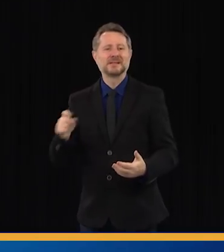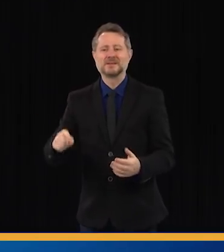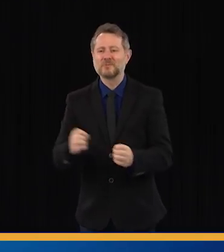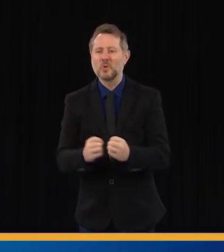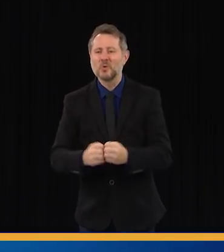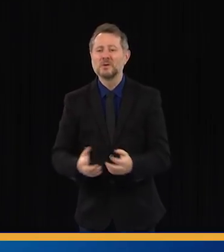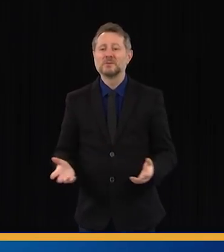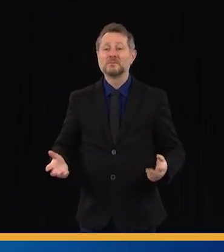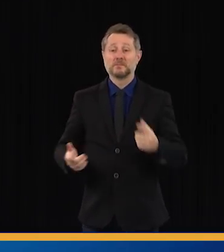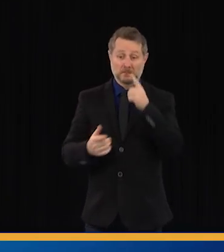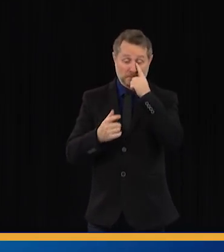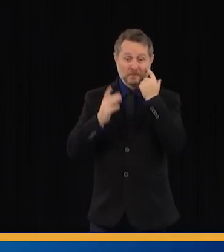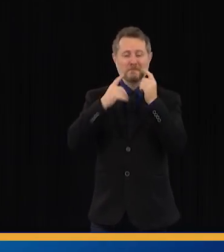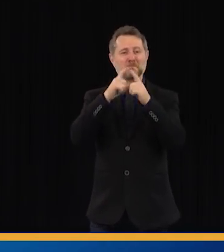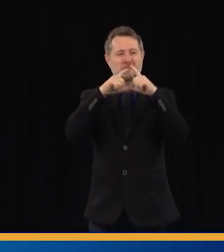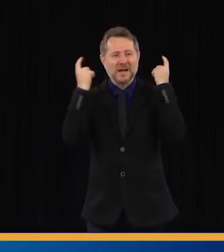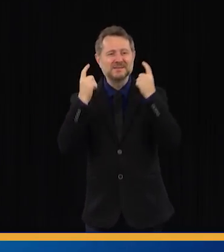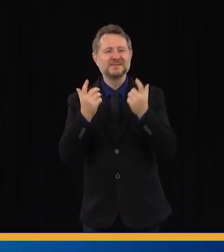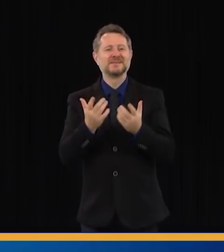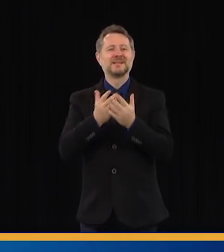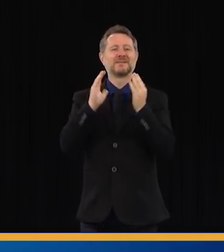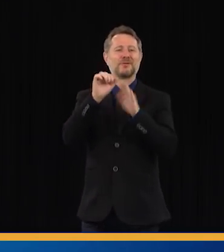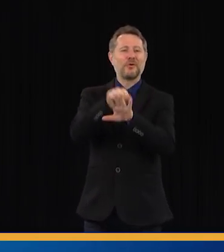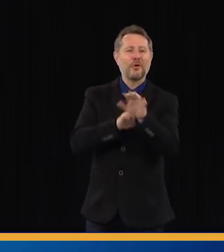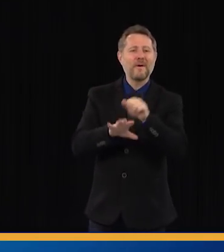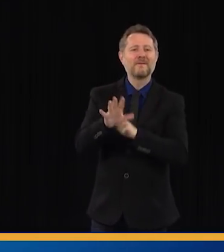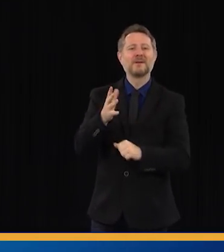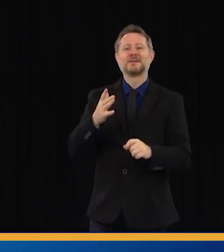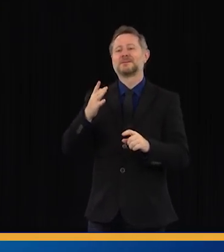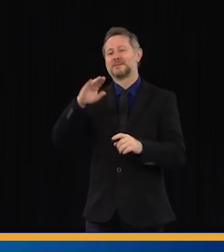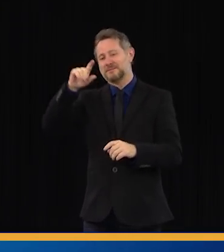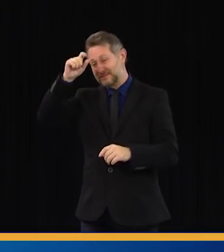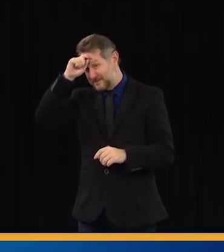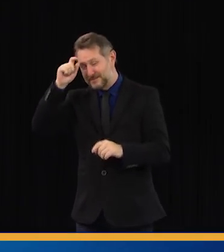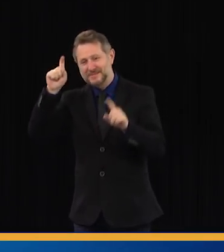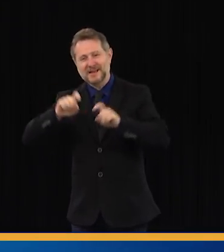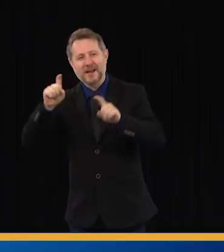The masks work, the gloves work, the temperature taking works.